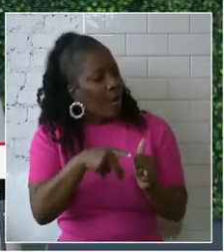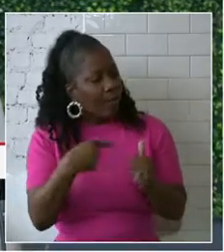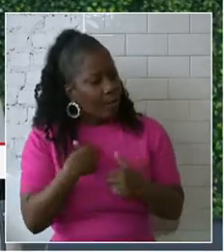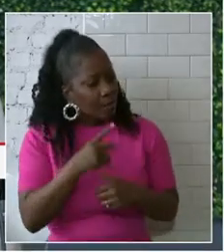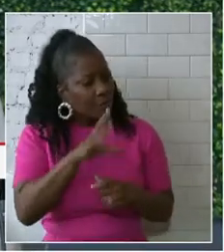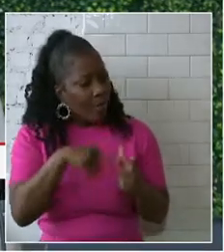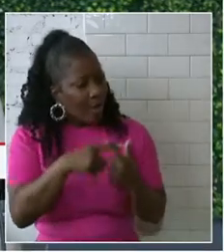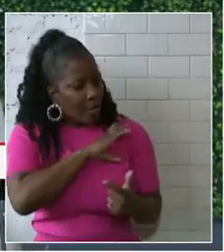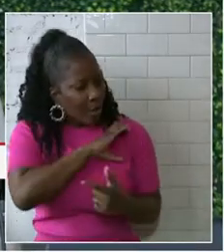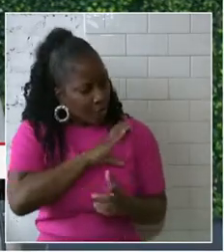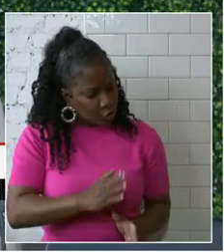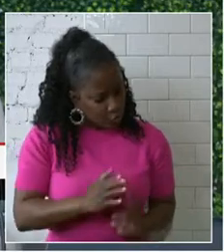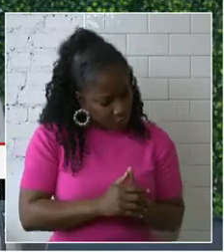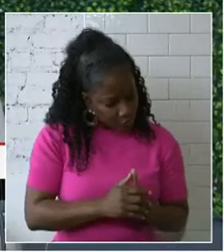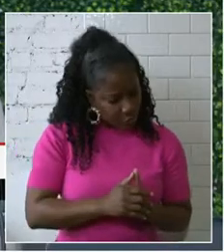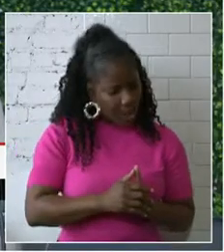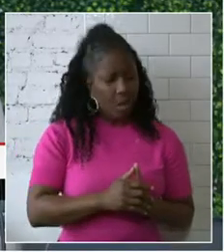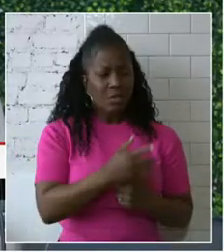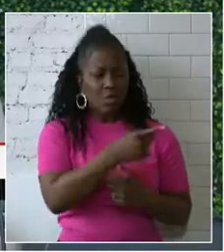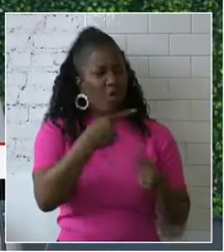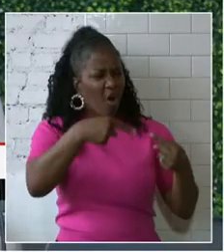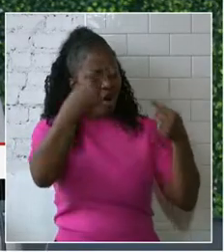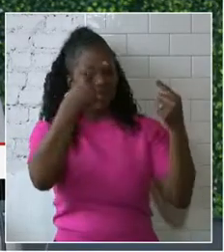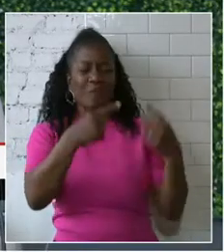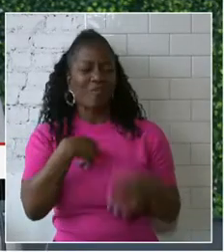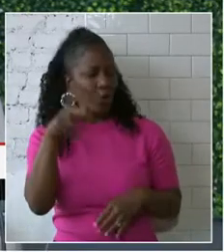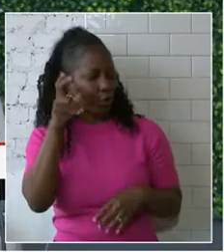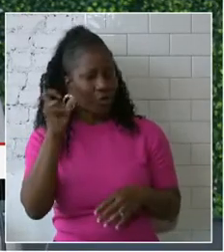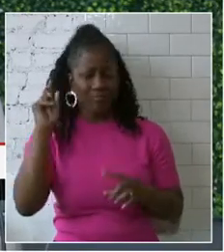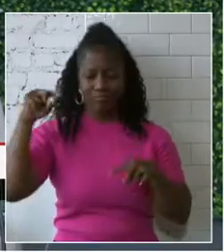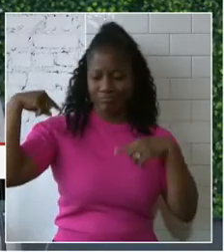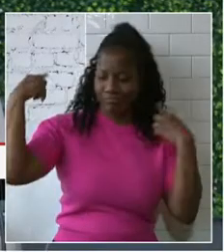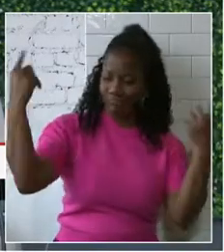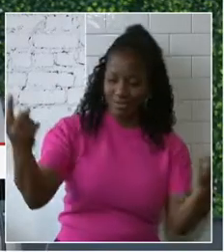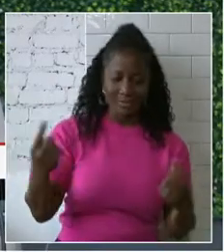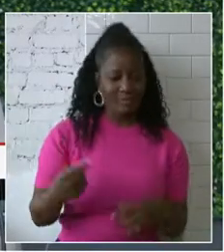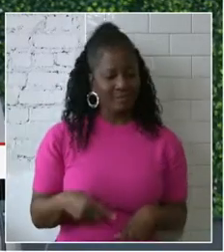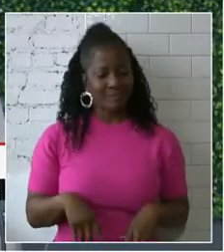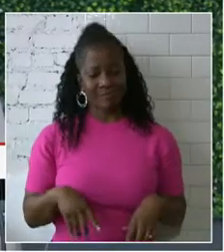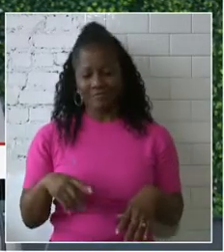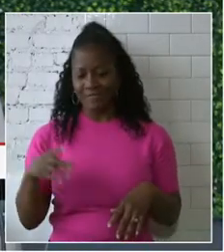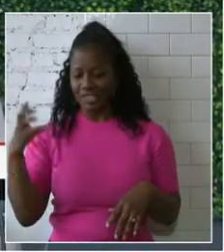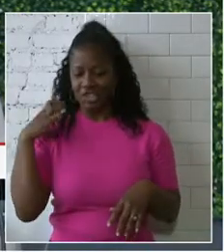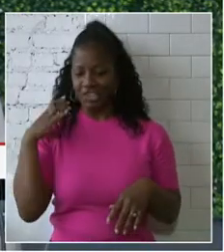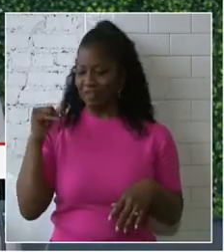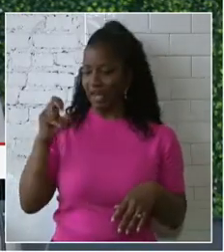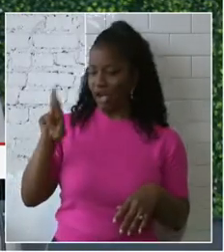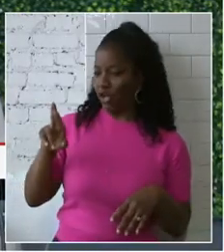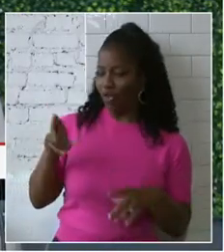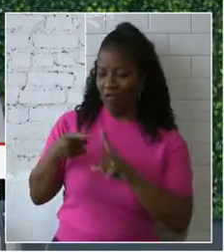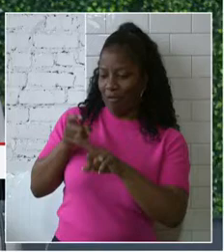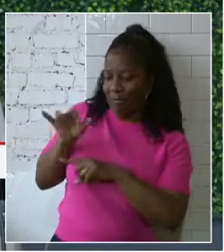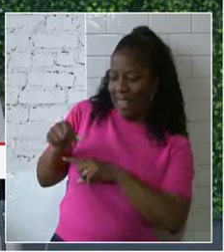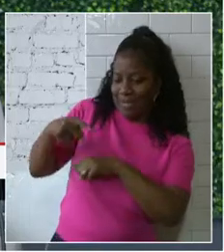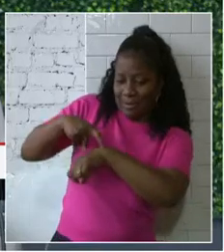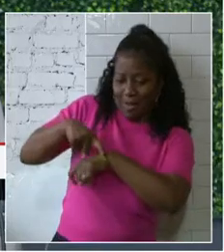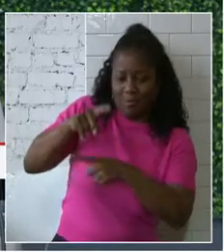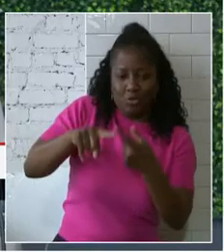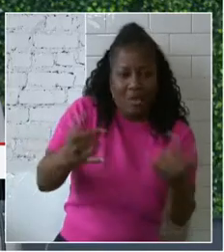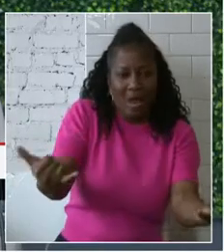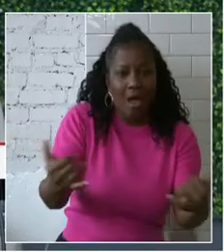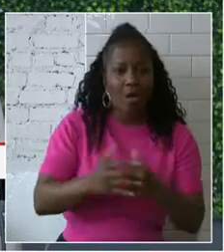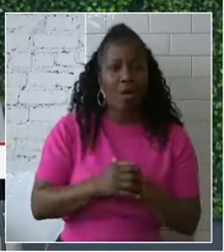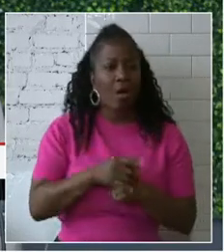The argument of hiring more police officers, we've been hearing that since Chief Lanier was in office. Is there any way you're considering anything that